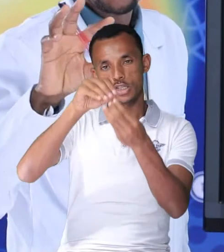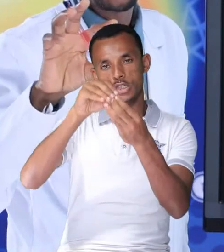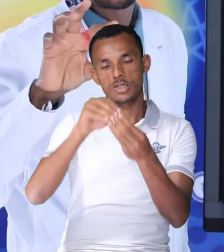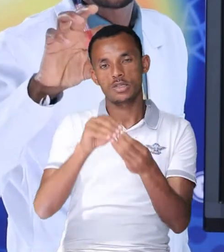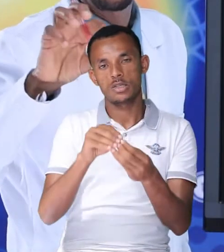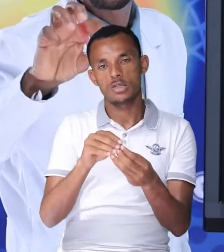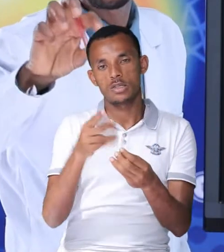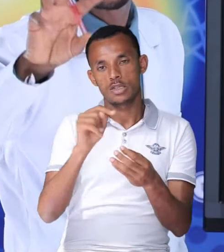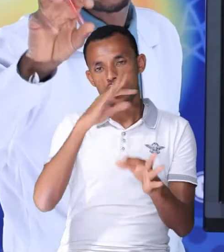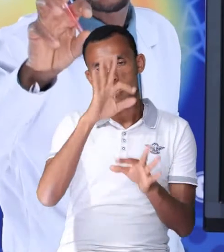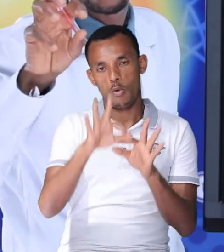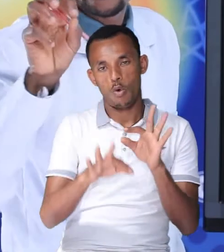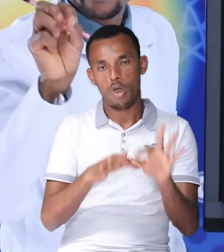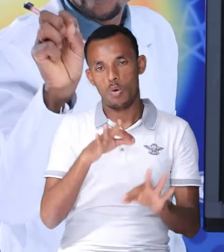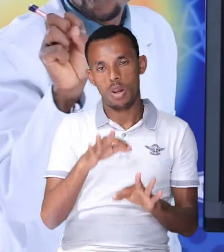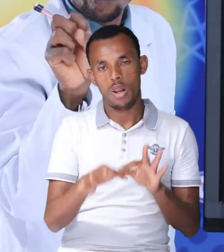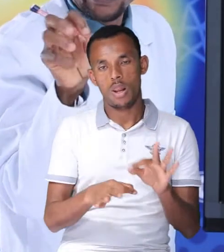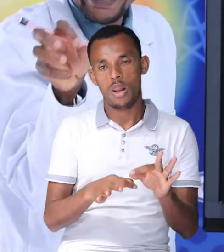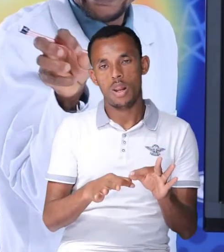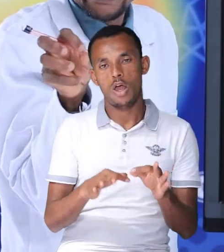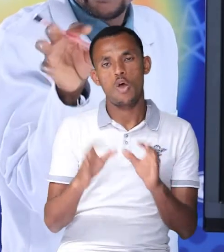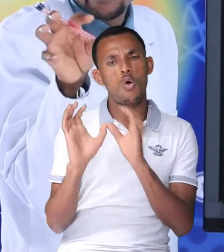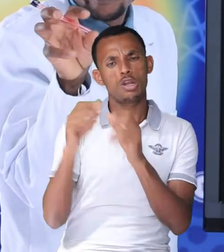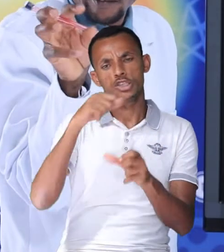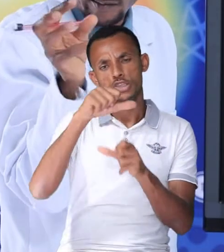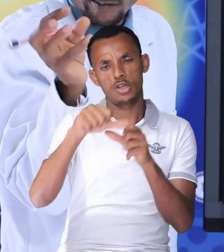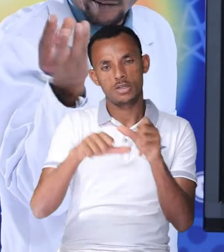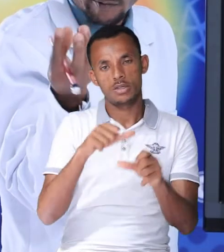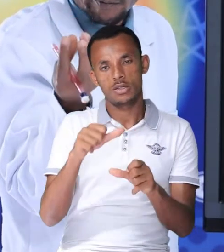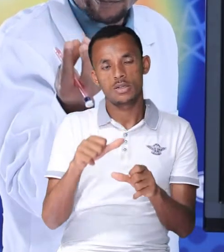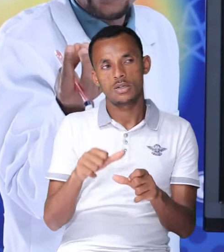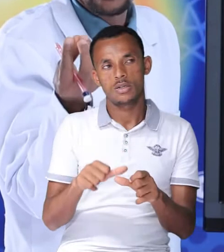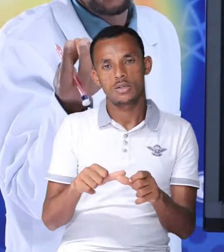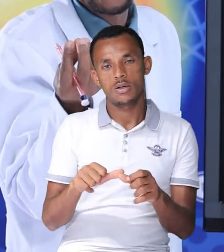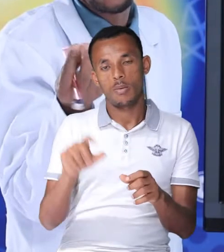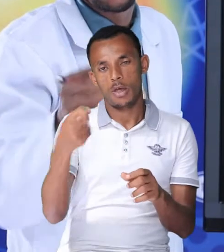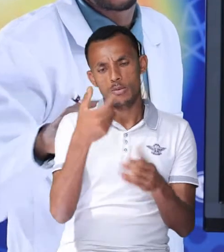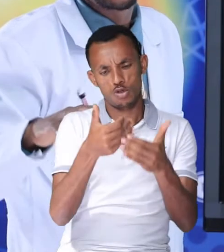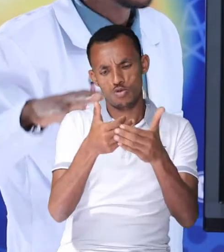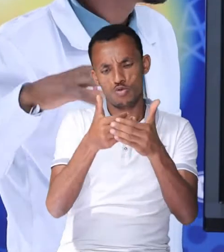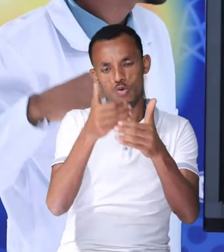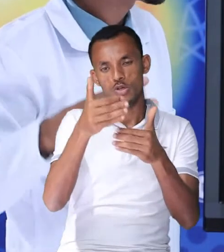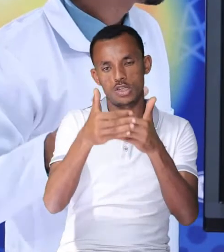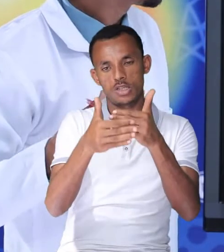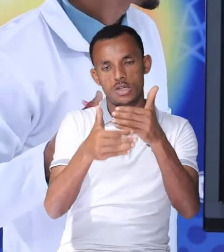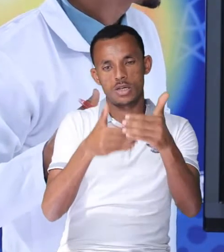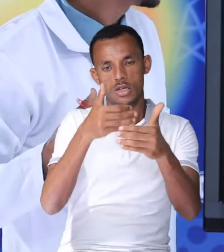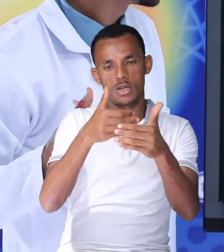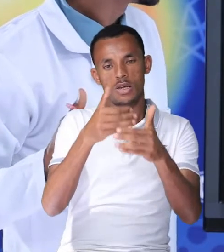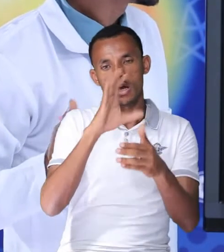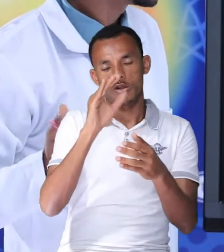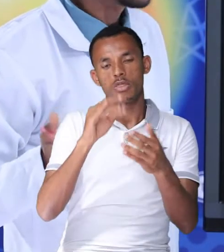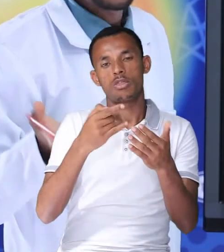since the molecules hold each other, becomes closer, their